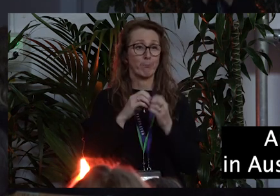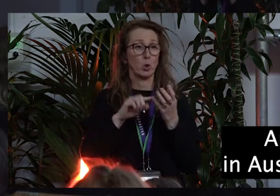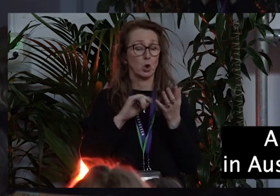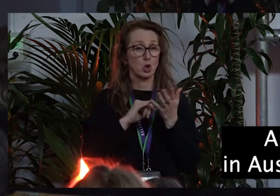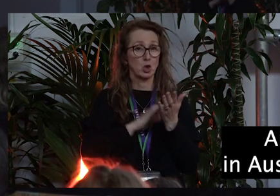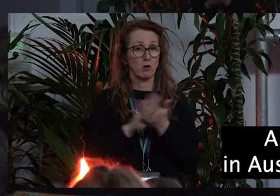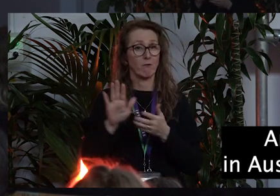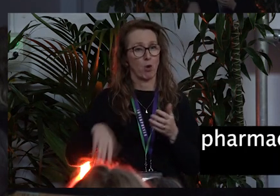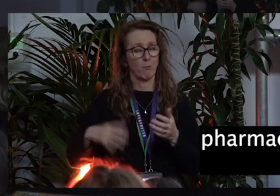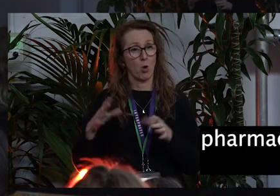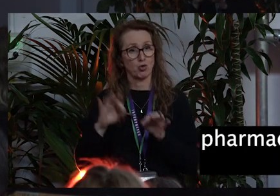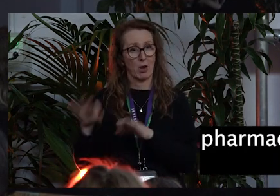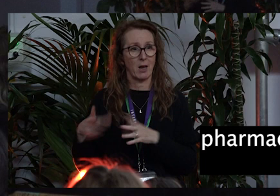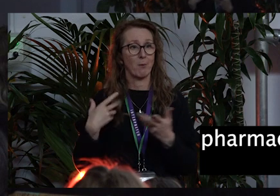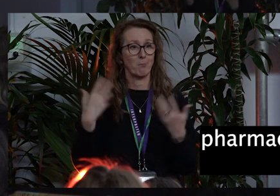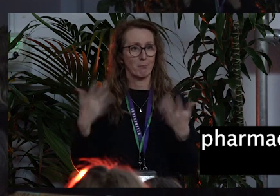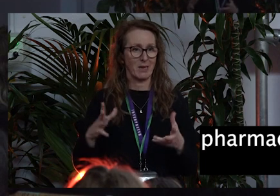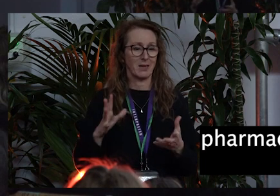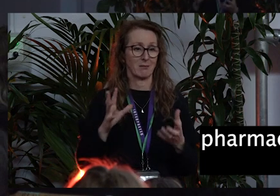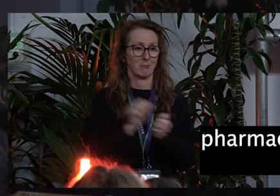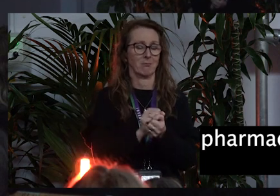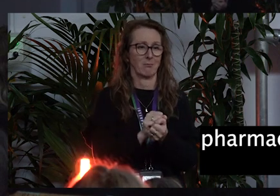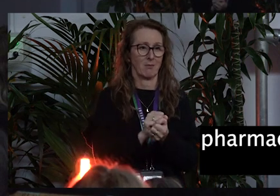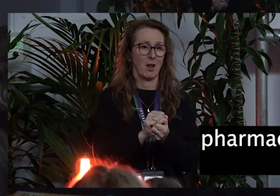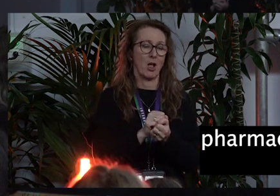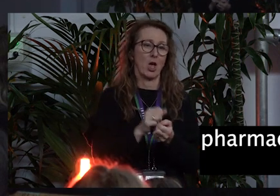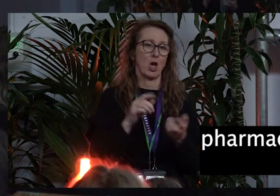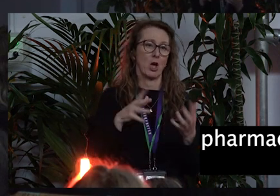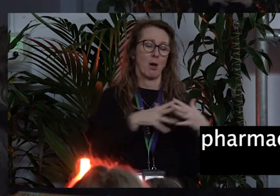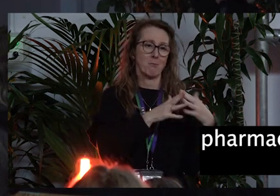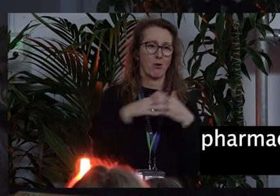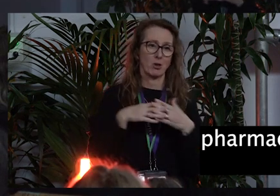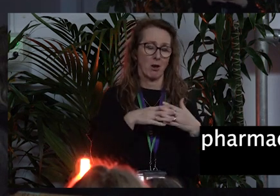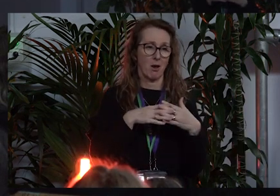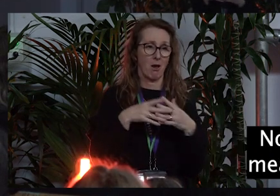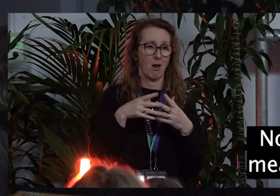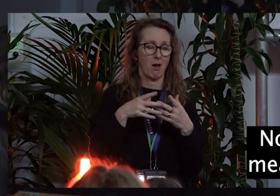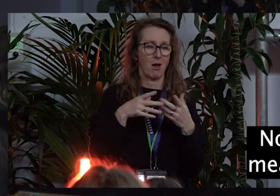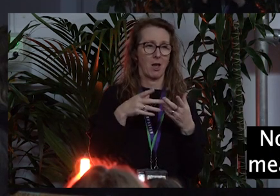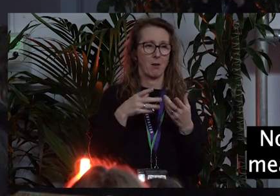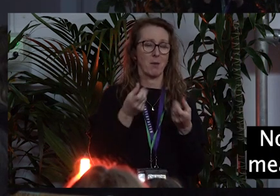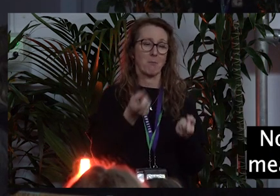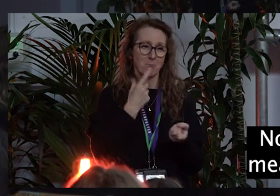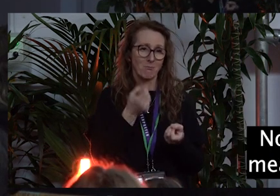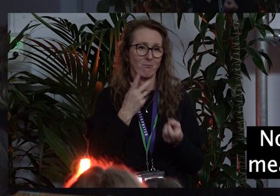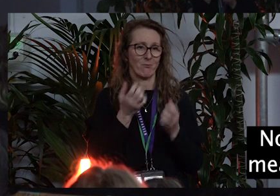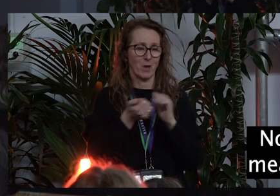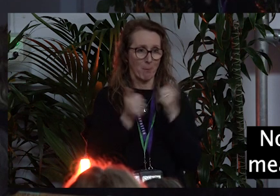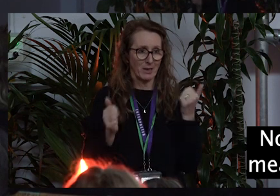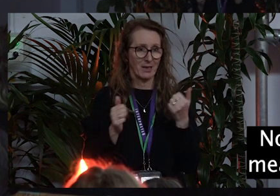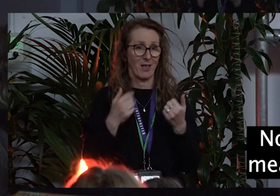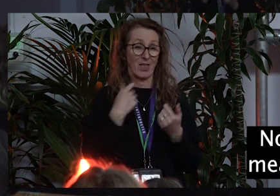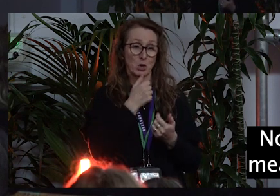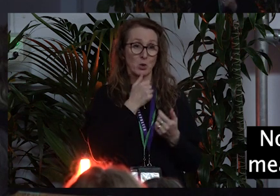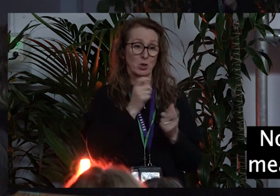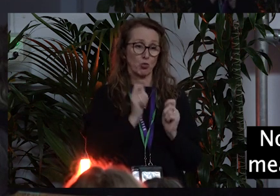Australia that was patented by a US pharmaceutical firm, and they are using it to treat HIV worldwide. Now the patent issue